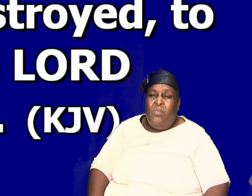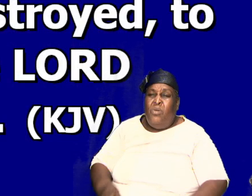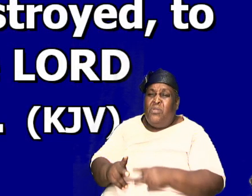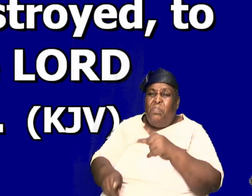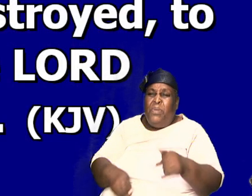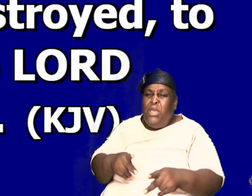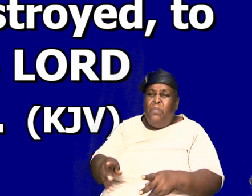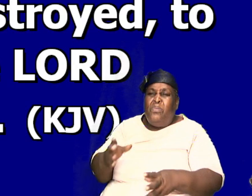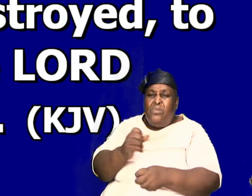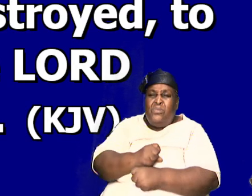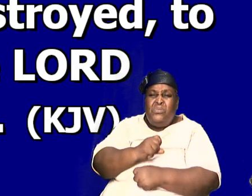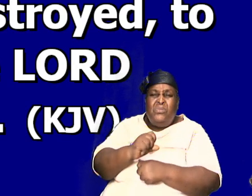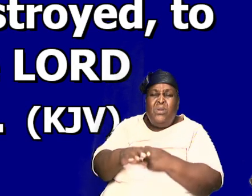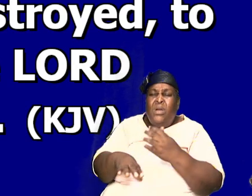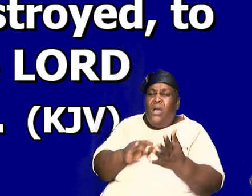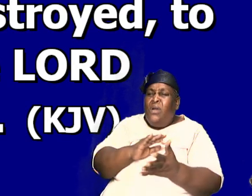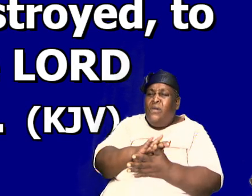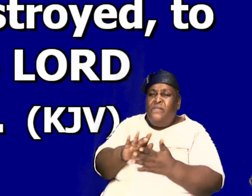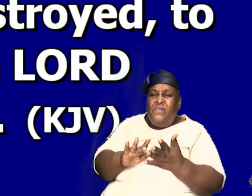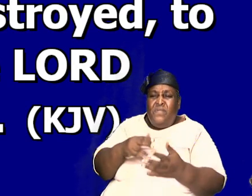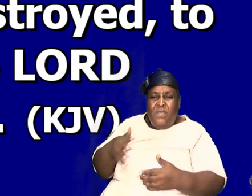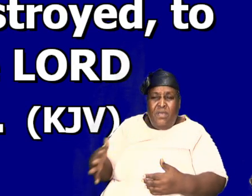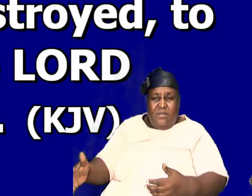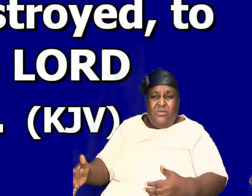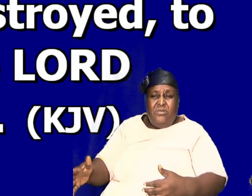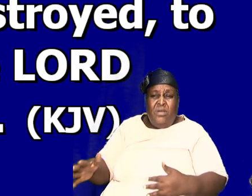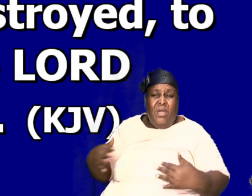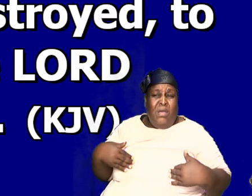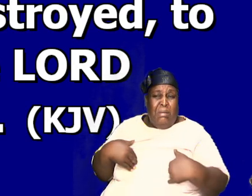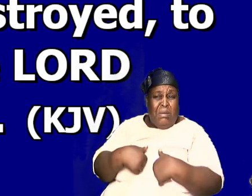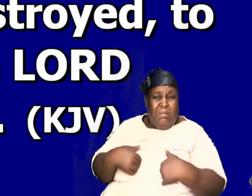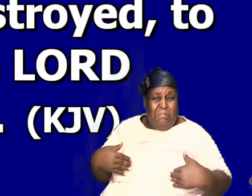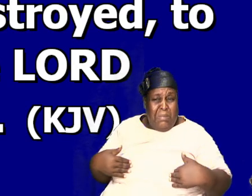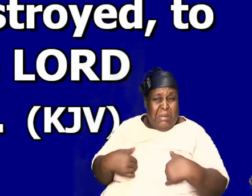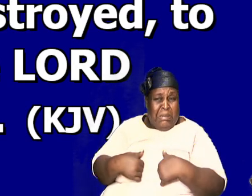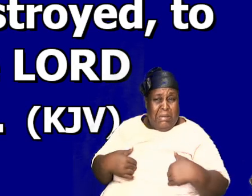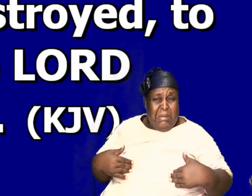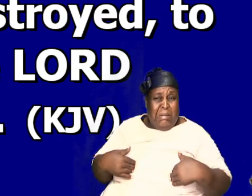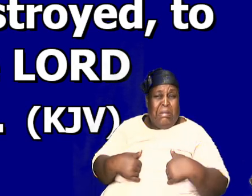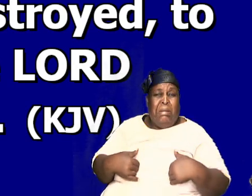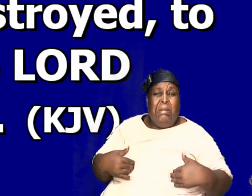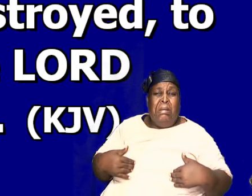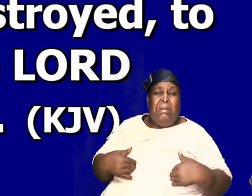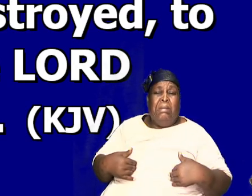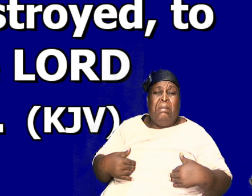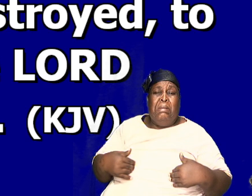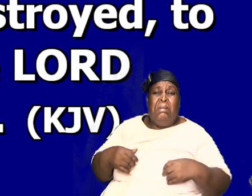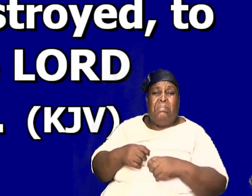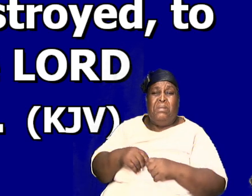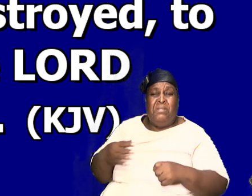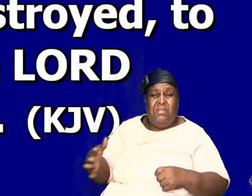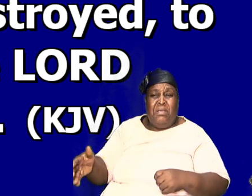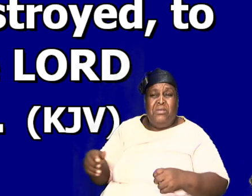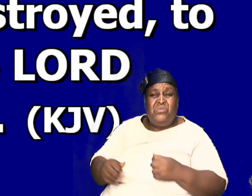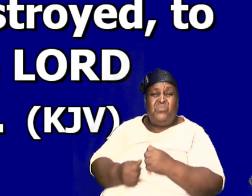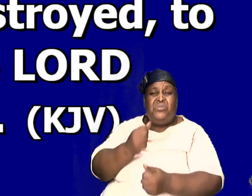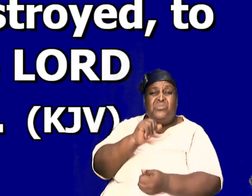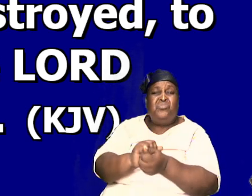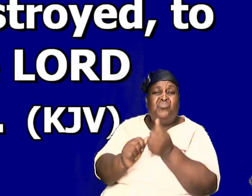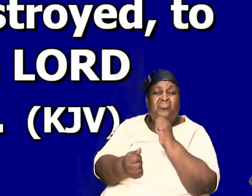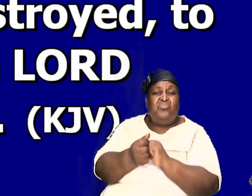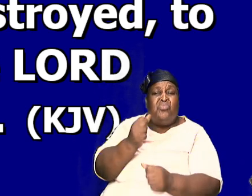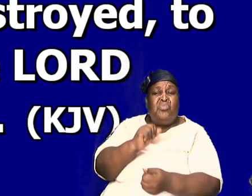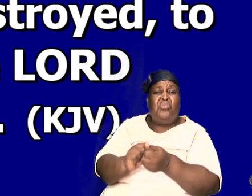But the people took of the spoil, sheep and oxen, the chief of the things which could have been utterly